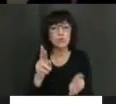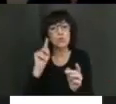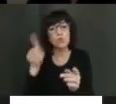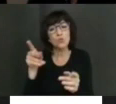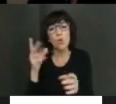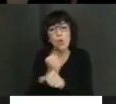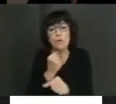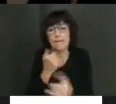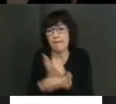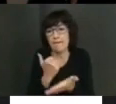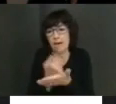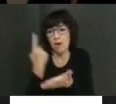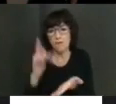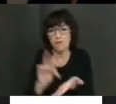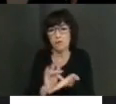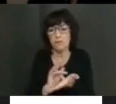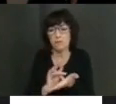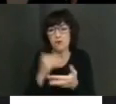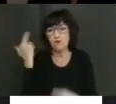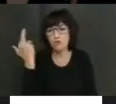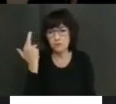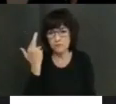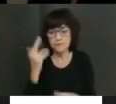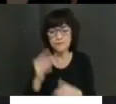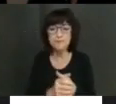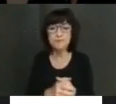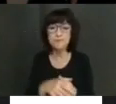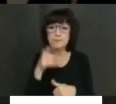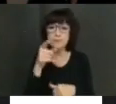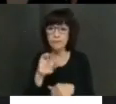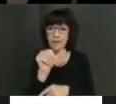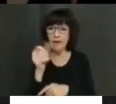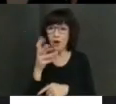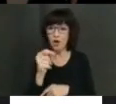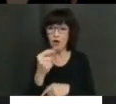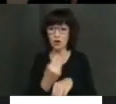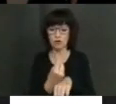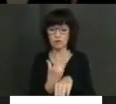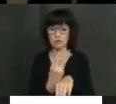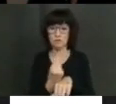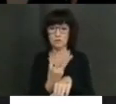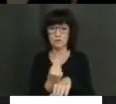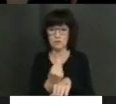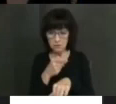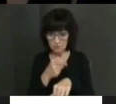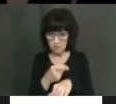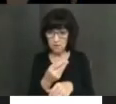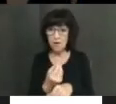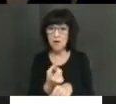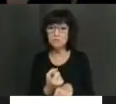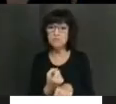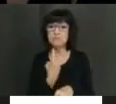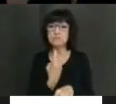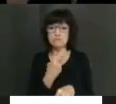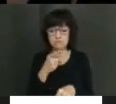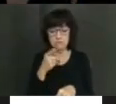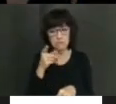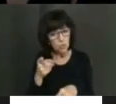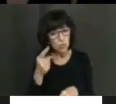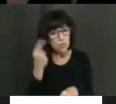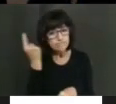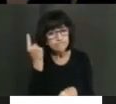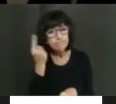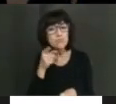fight against COVID-19. If the exposure notification system detects that you may have been in close contact with someone who has tested positive